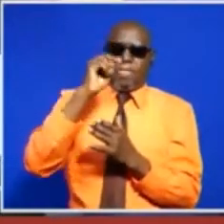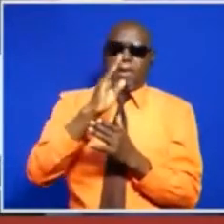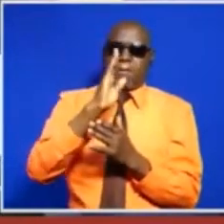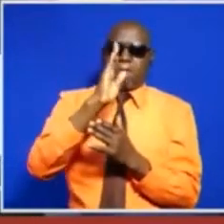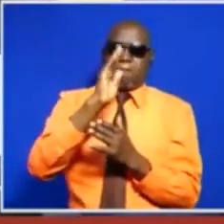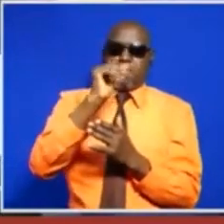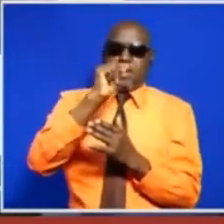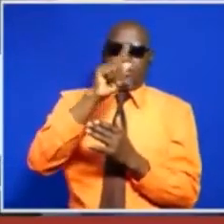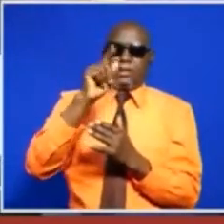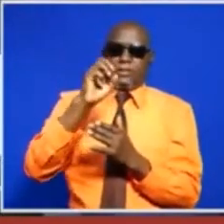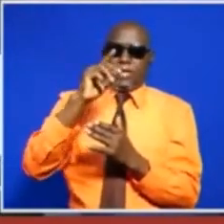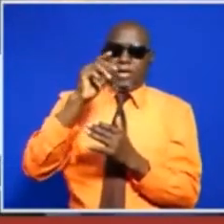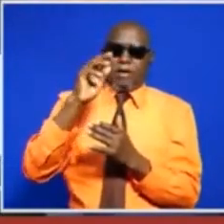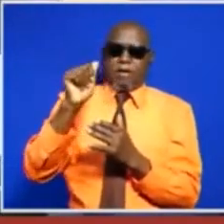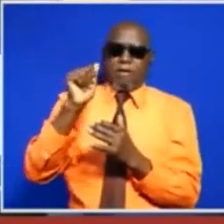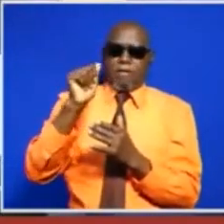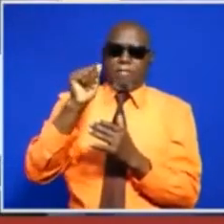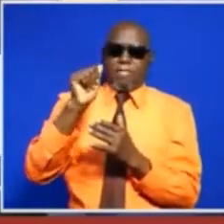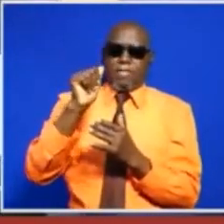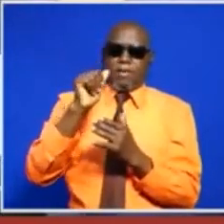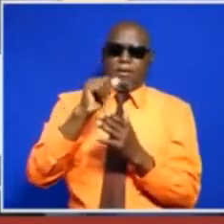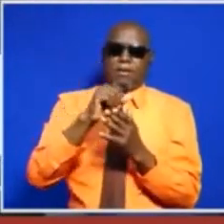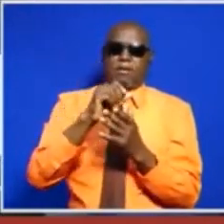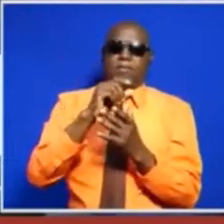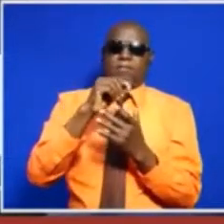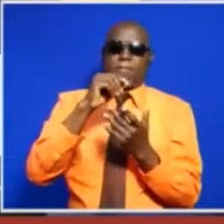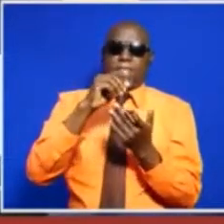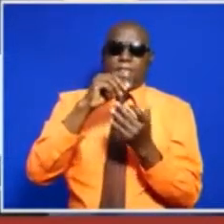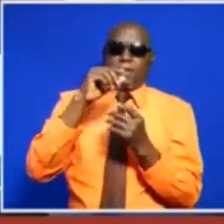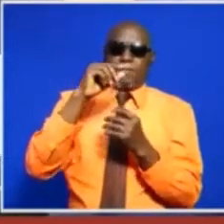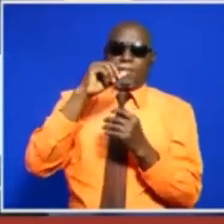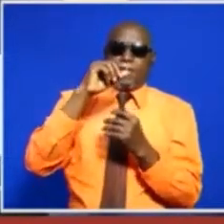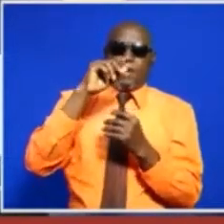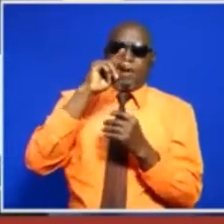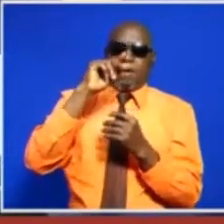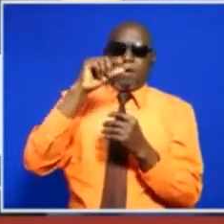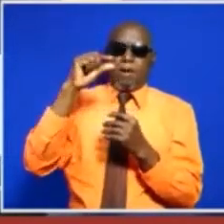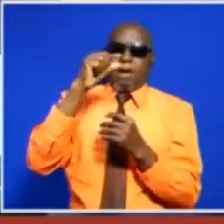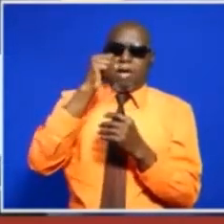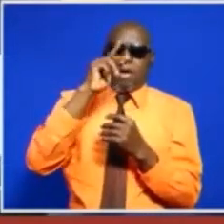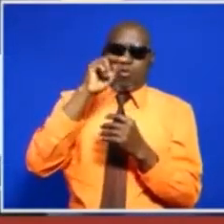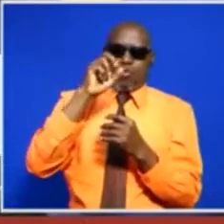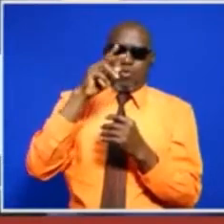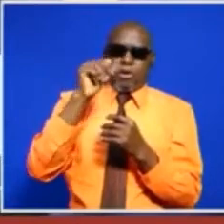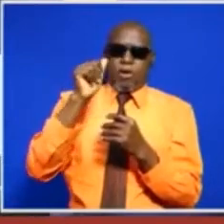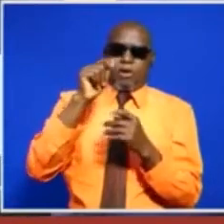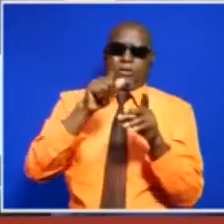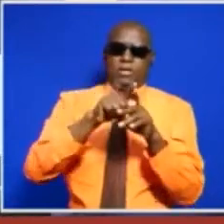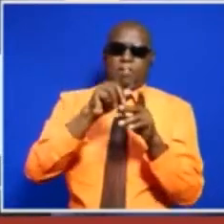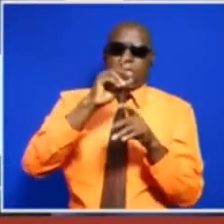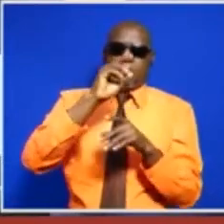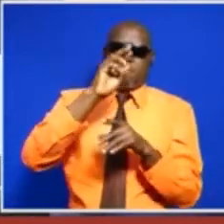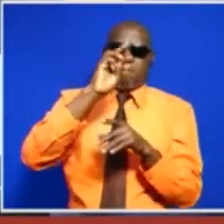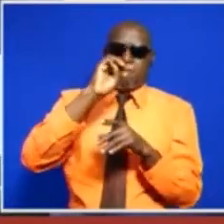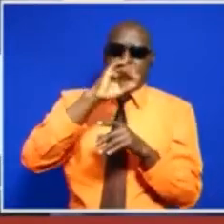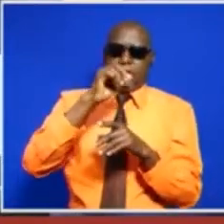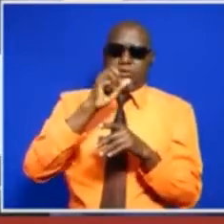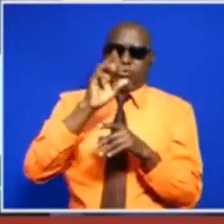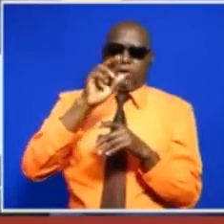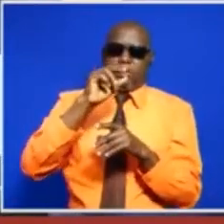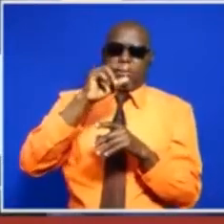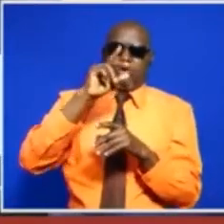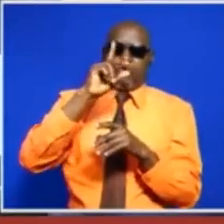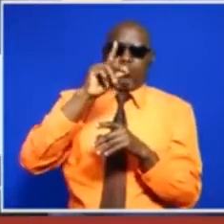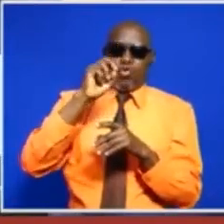Bazenga aka Mwangi James Gakuya and Major Donk of Embakasi Central, they were said to